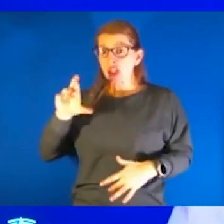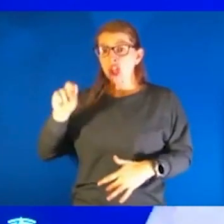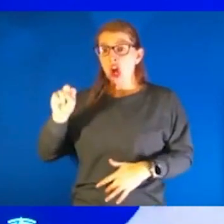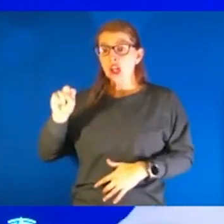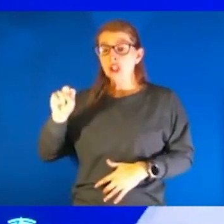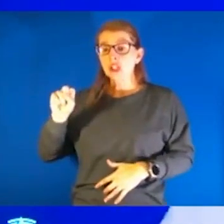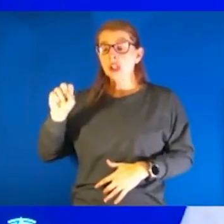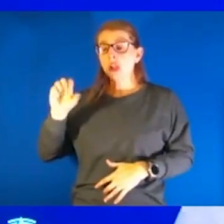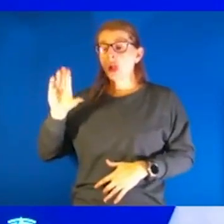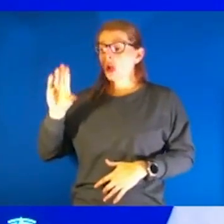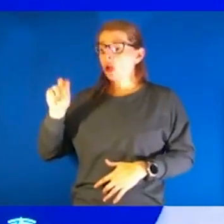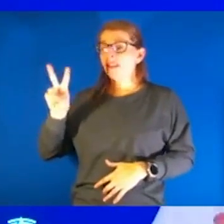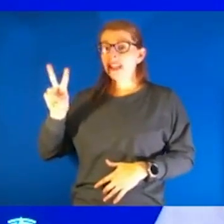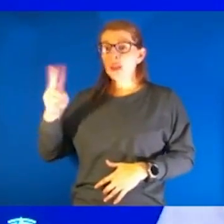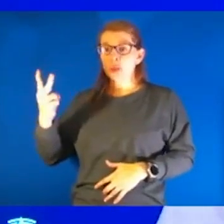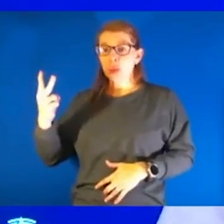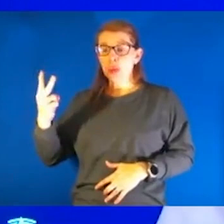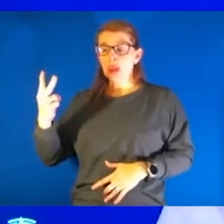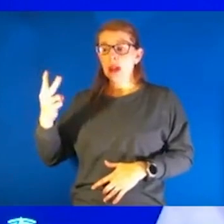HIV is able to keep its